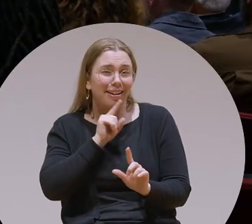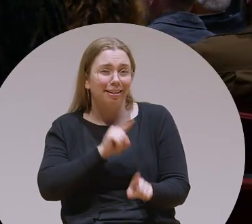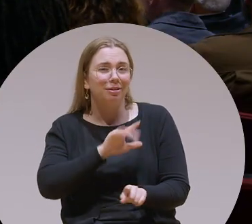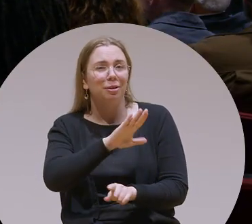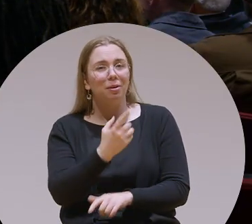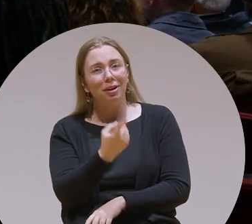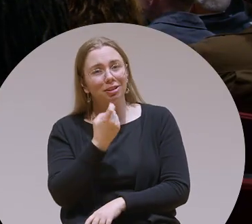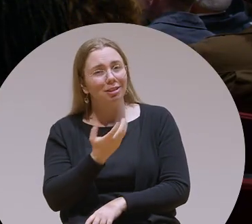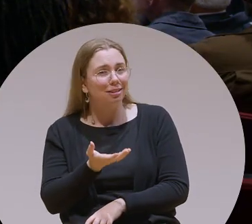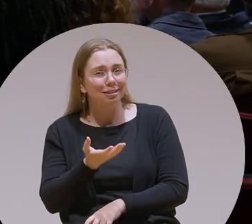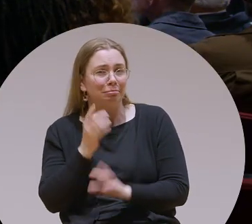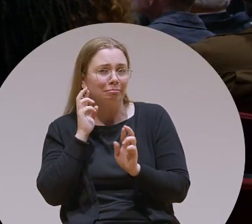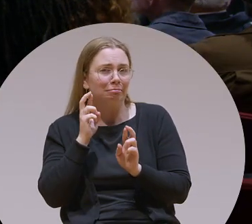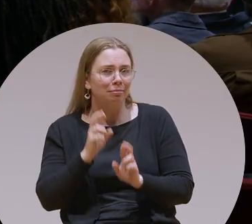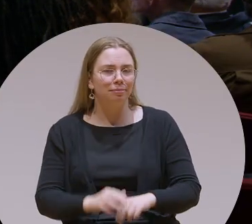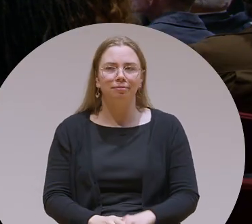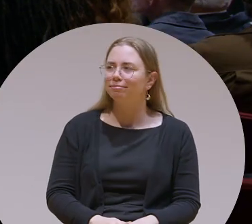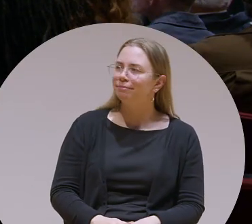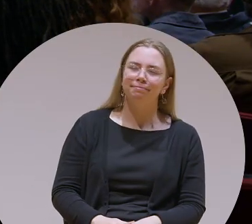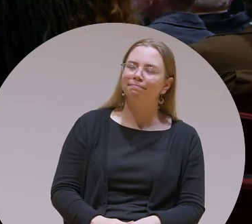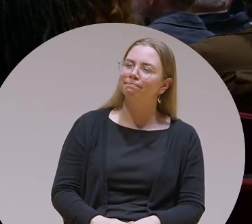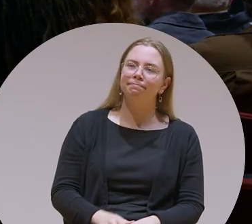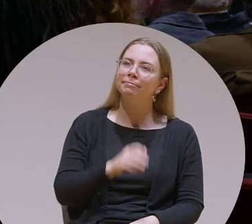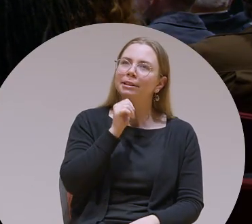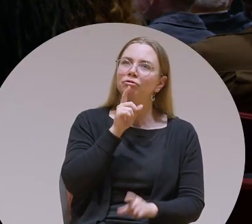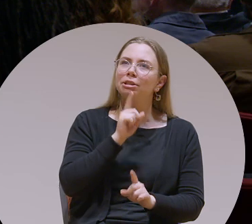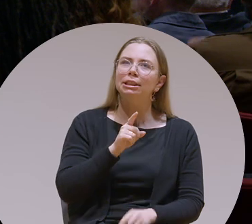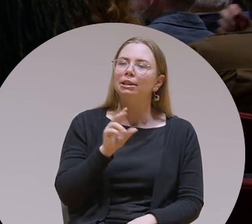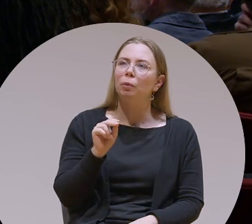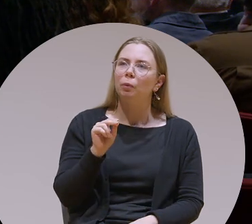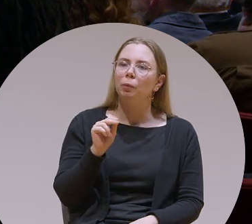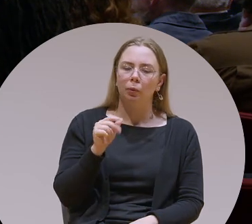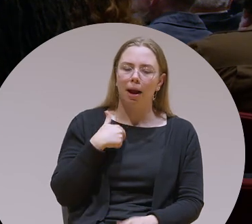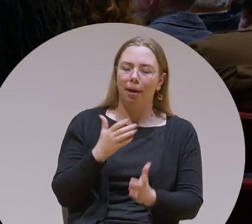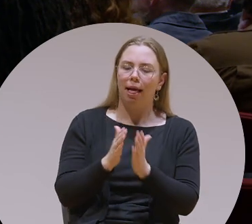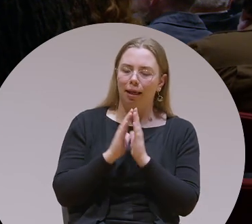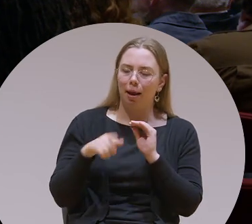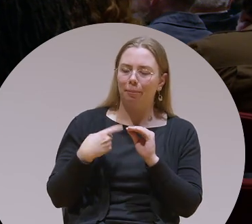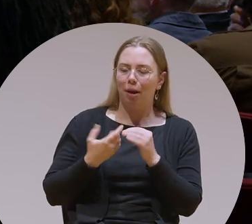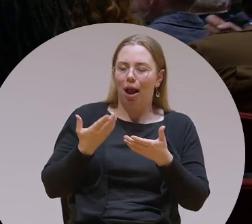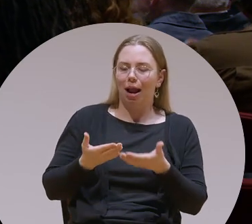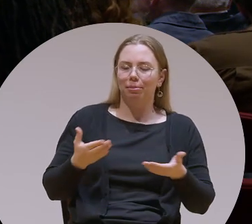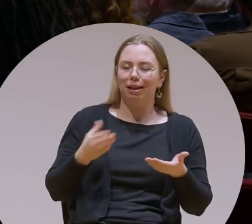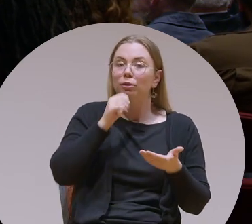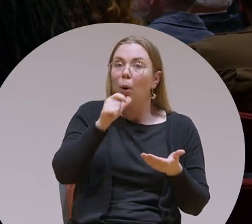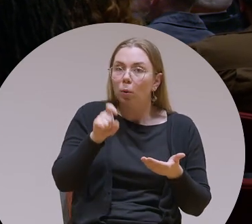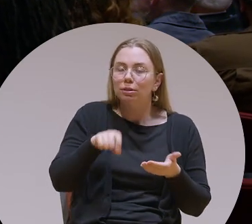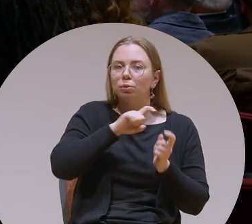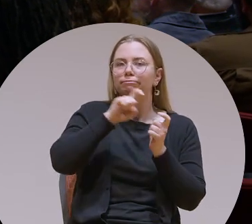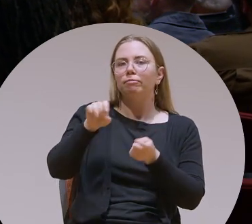but I hope so. Not really. I was asking about items that don't need to be